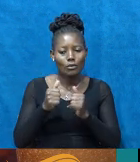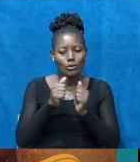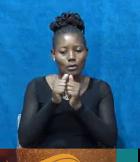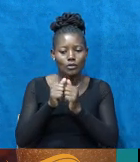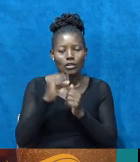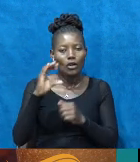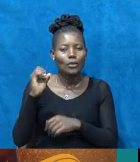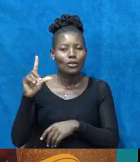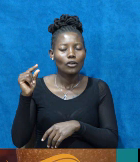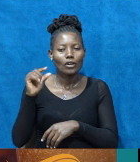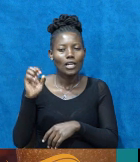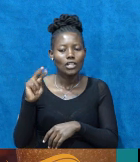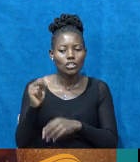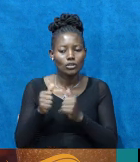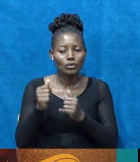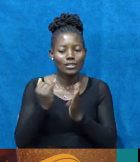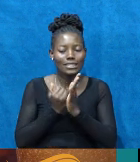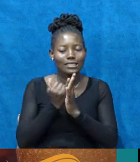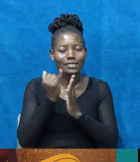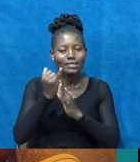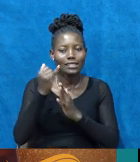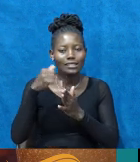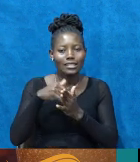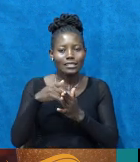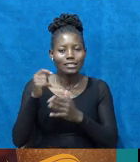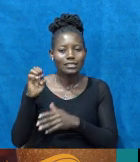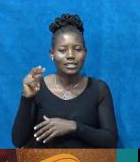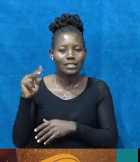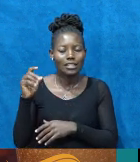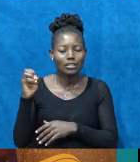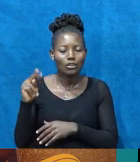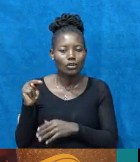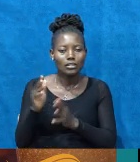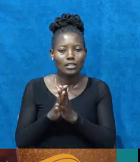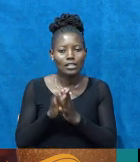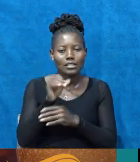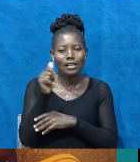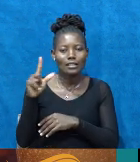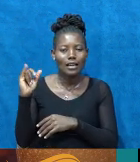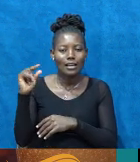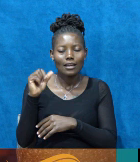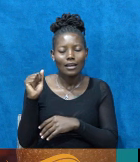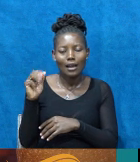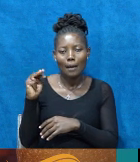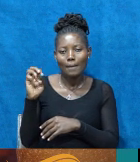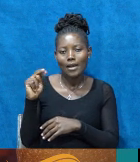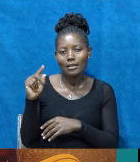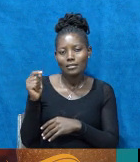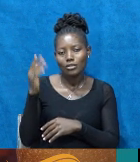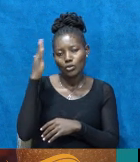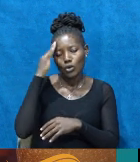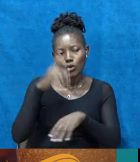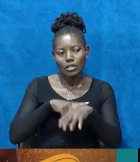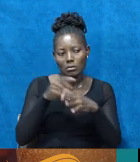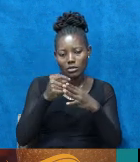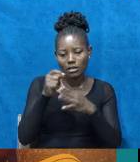vitamin C intake, which should be coupled with collagen, which increases collagen synthesis, tendon and ligament repair.